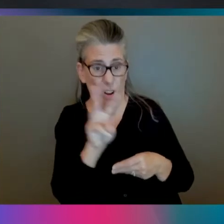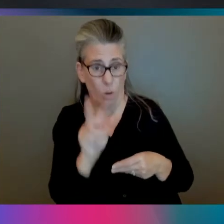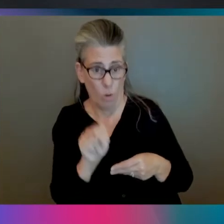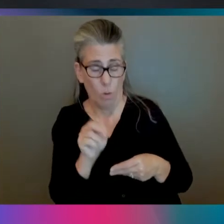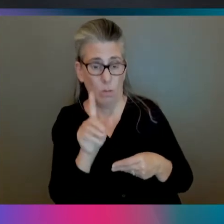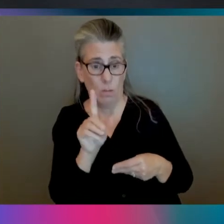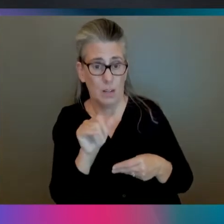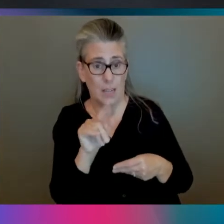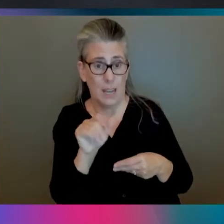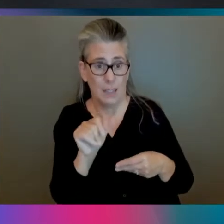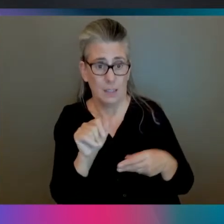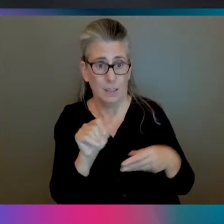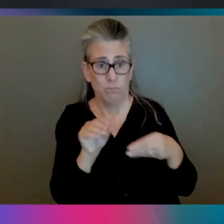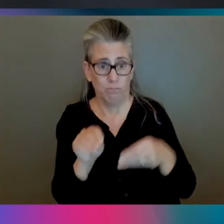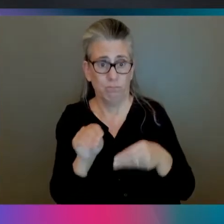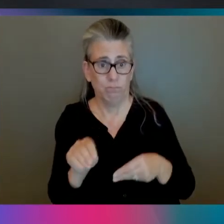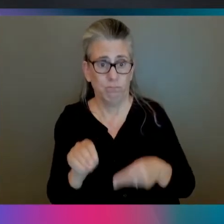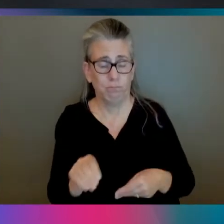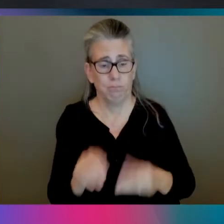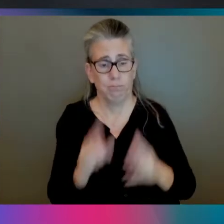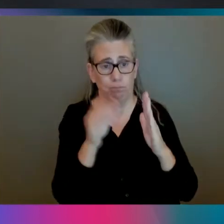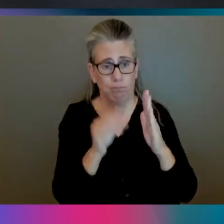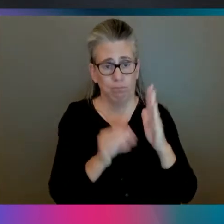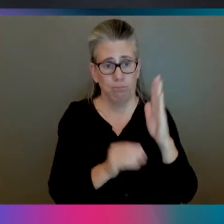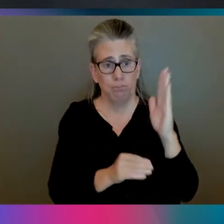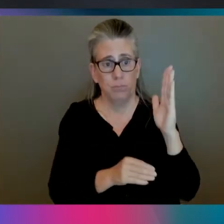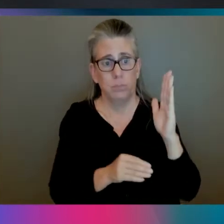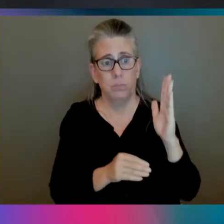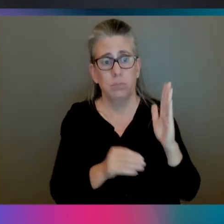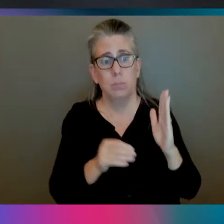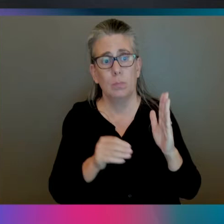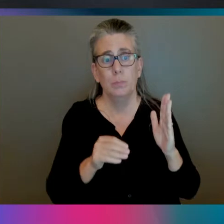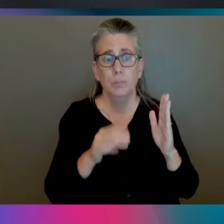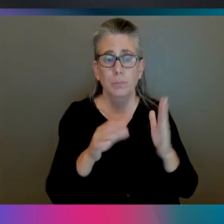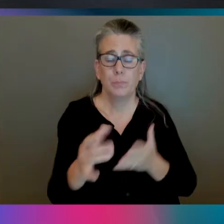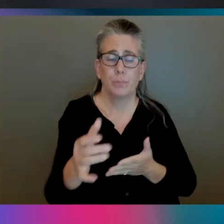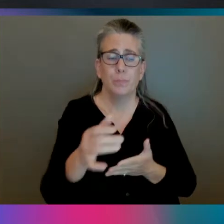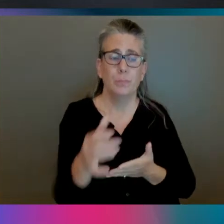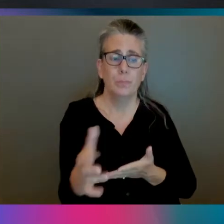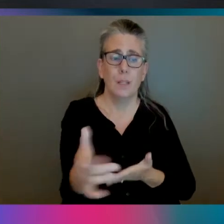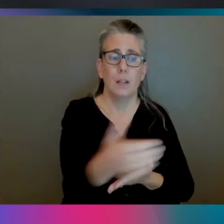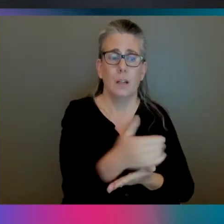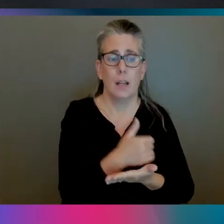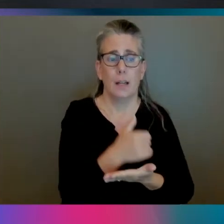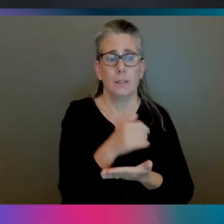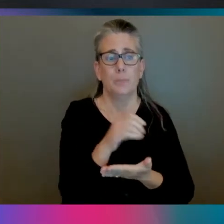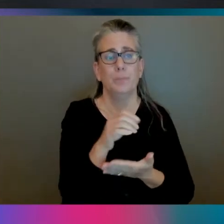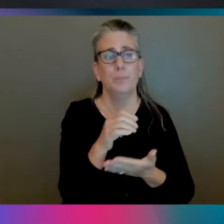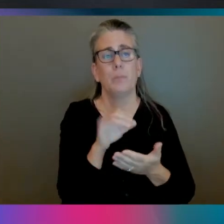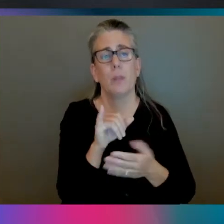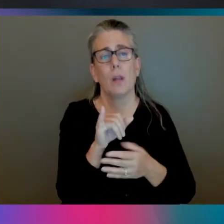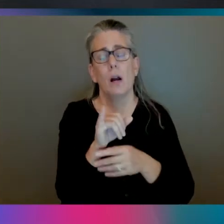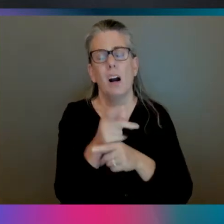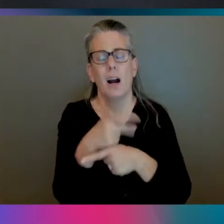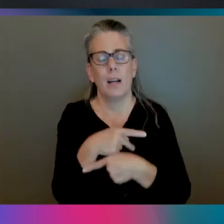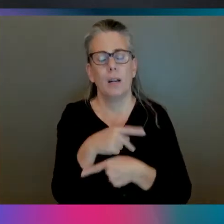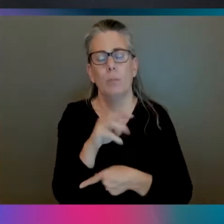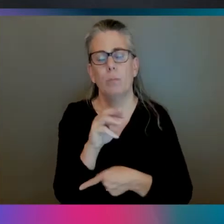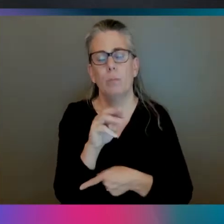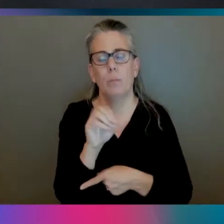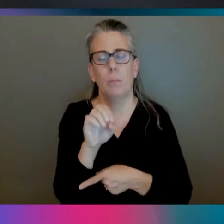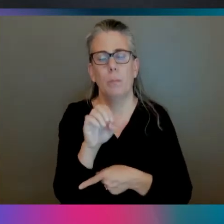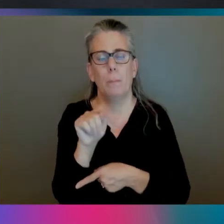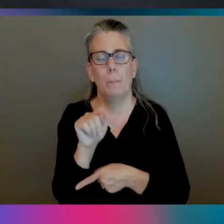user events, clicks interactions. or the views. Exactly. Yeah, okay. Any kind of metadata about the data, it's like maybe it's